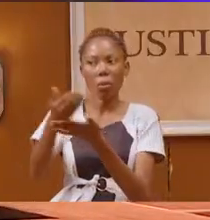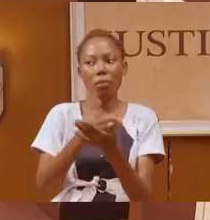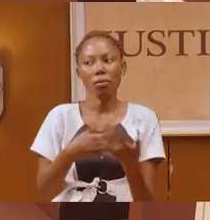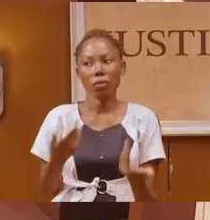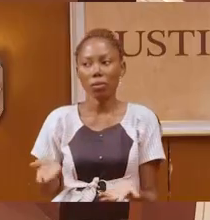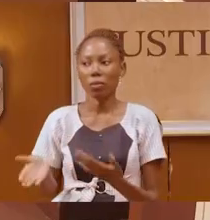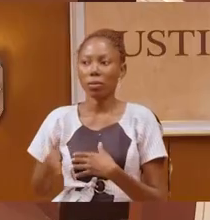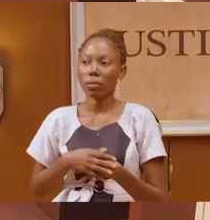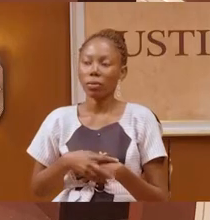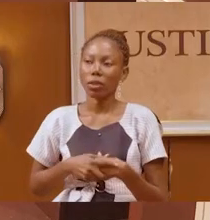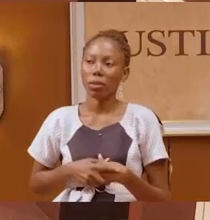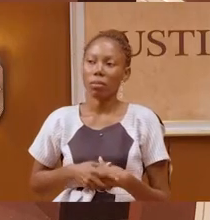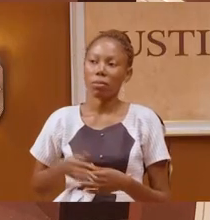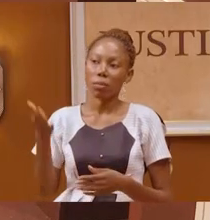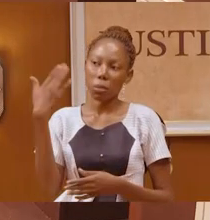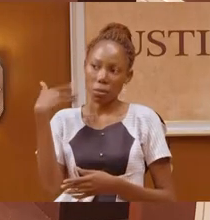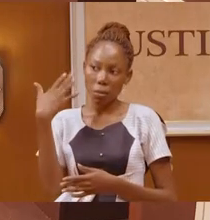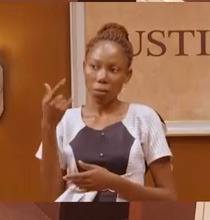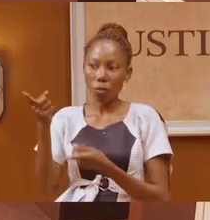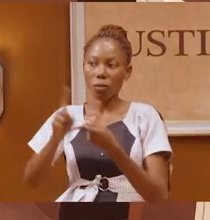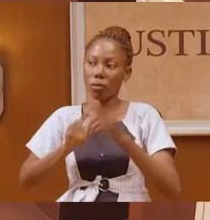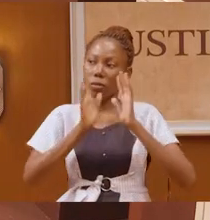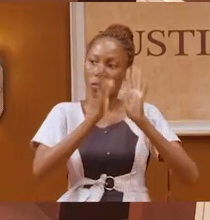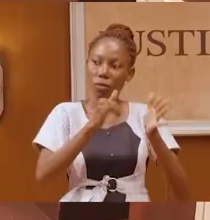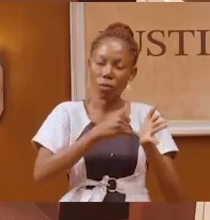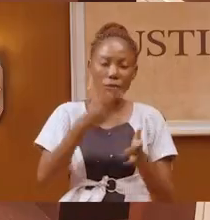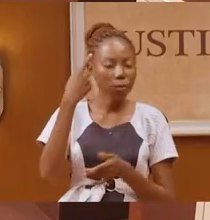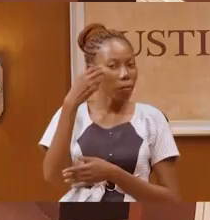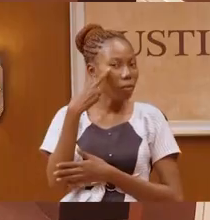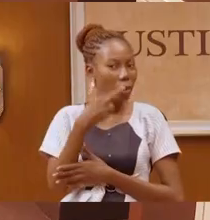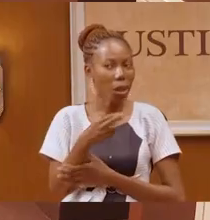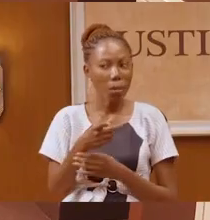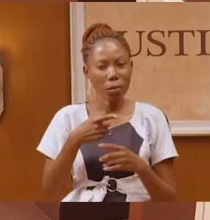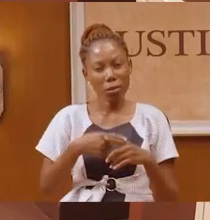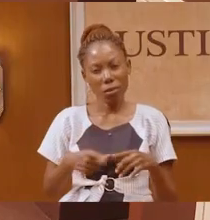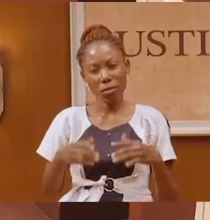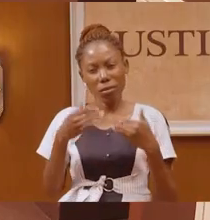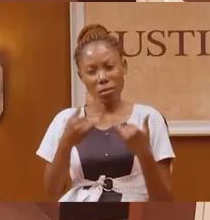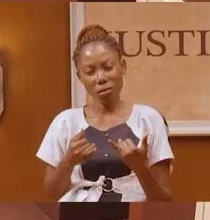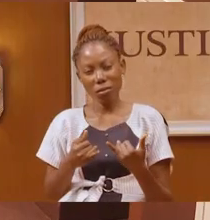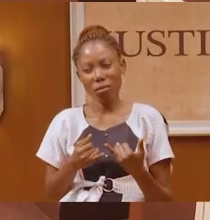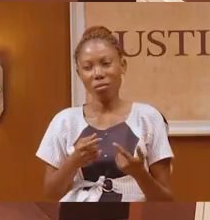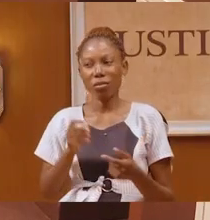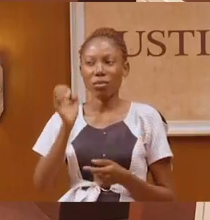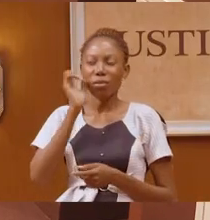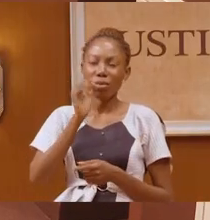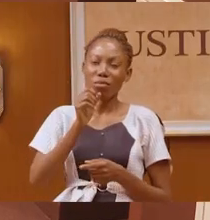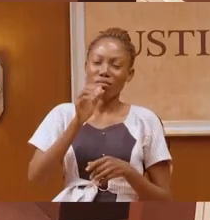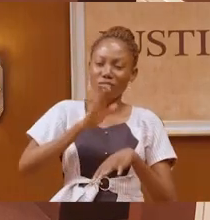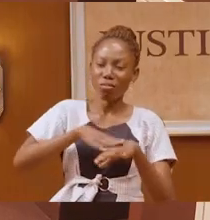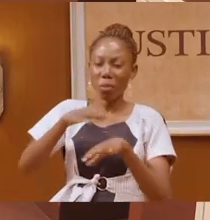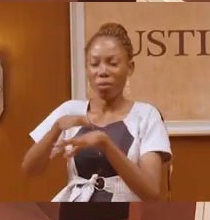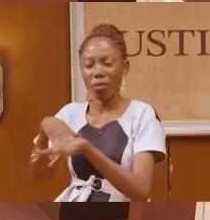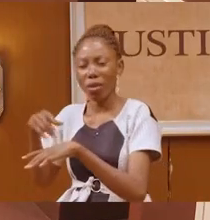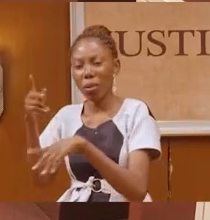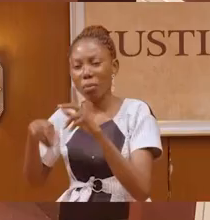to get my property because I no longer, because previously I wanted to leave it for her. But because she's trying going about, now even calling some people that they're tarnishing my image, trying to